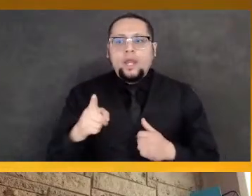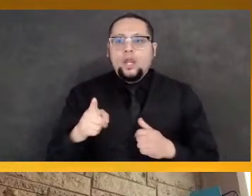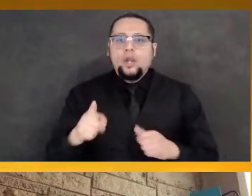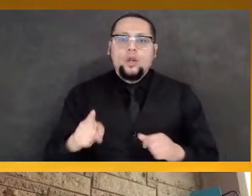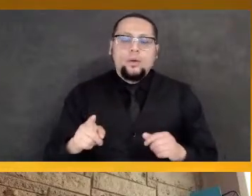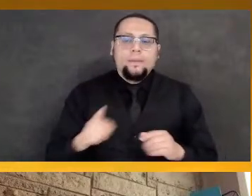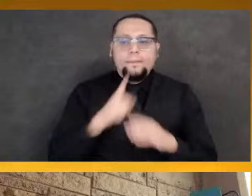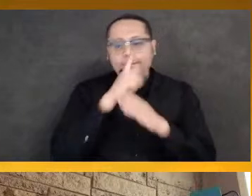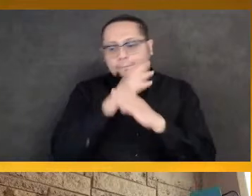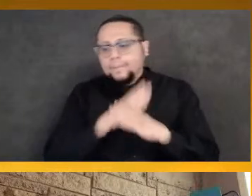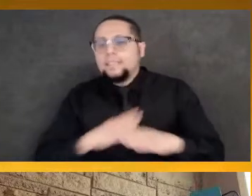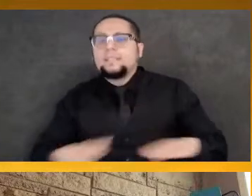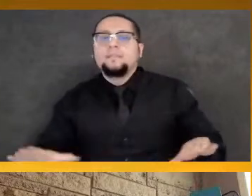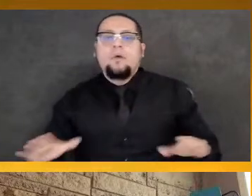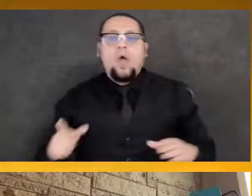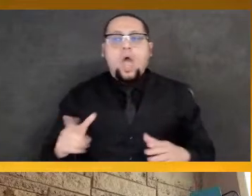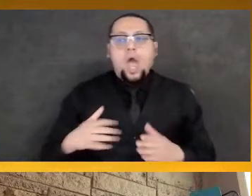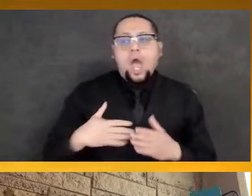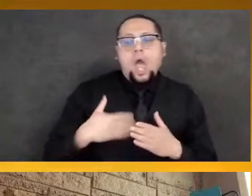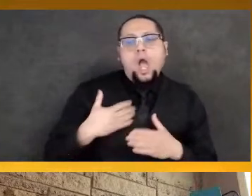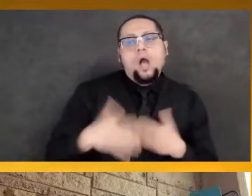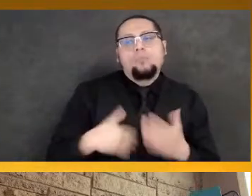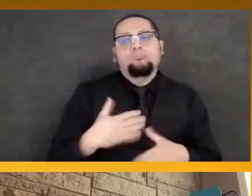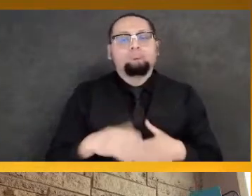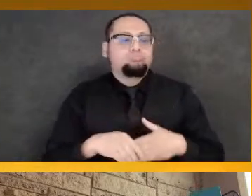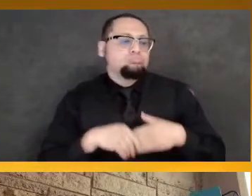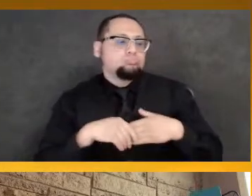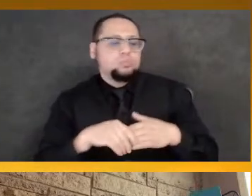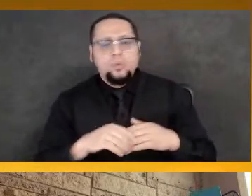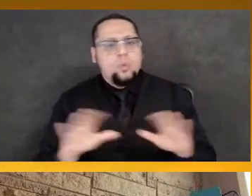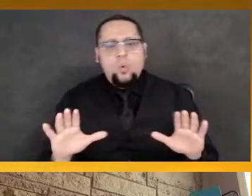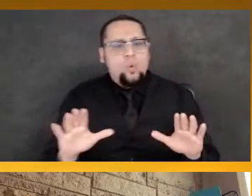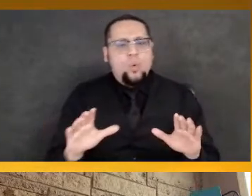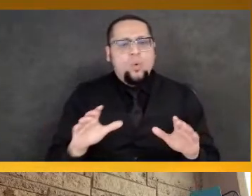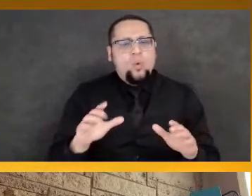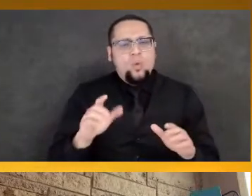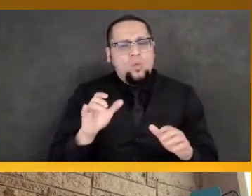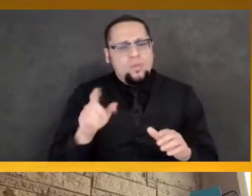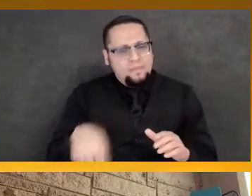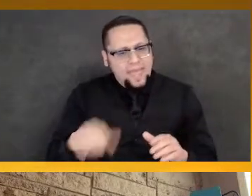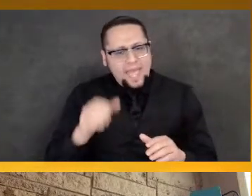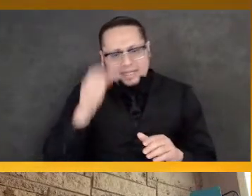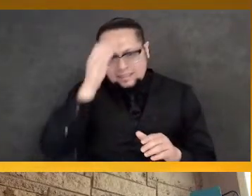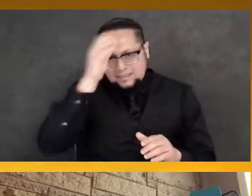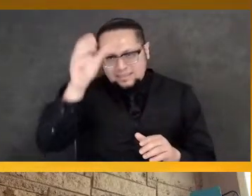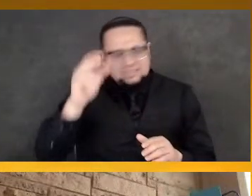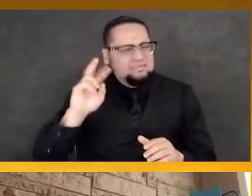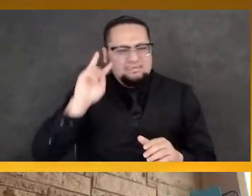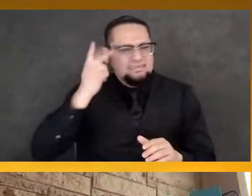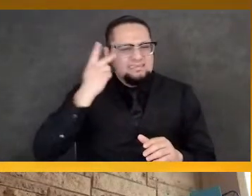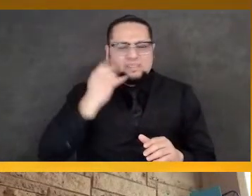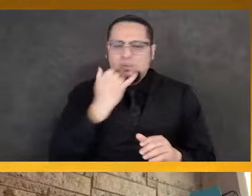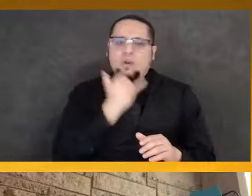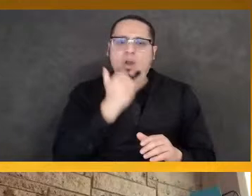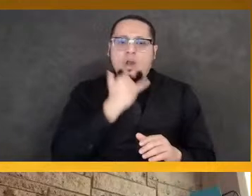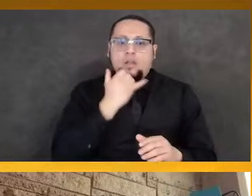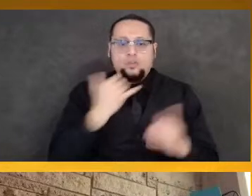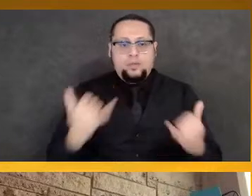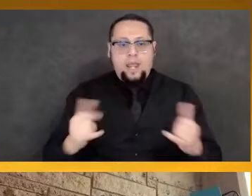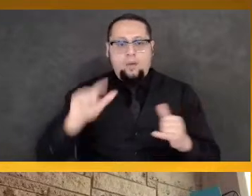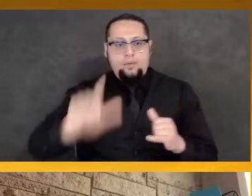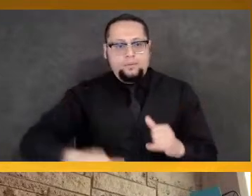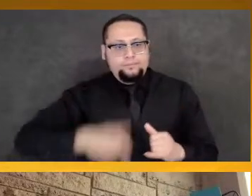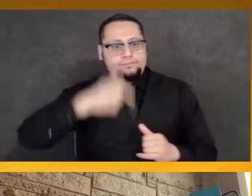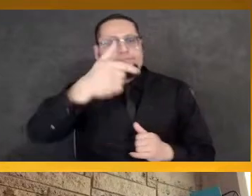those are those recurring themes that we have to fight against. So I'd love to turn it over now to my colleague, Dr.